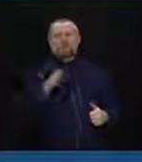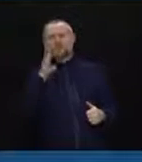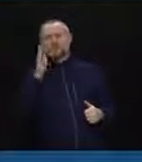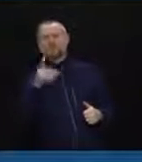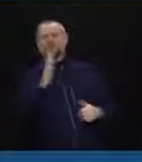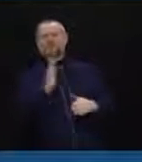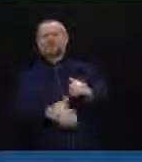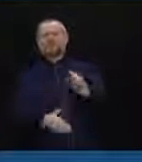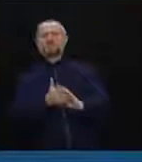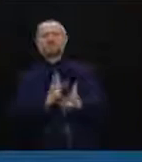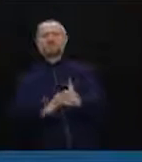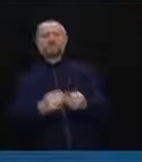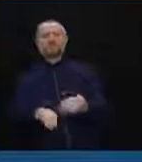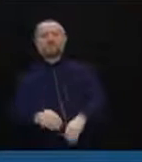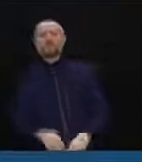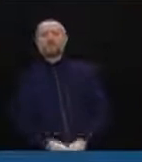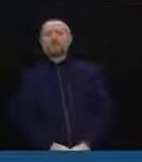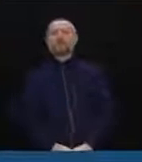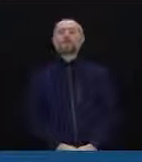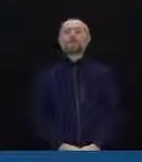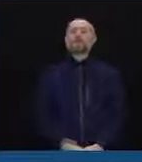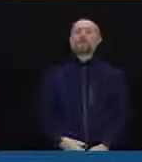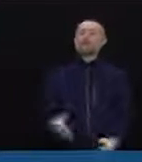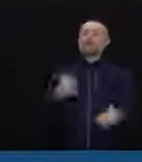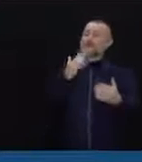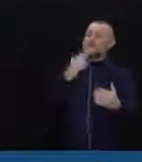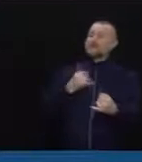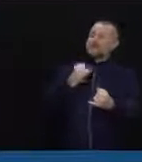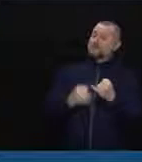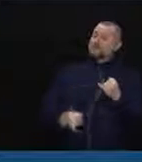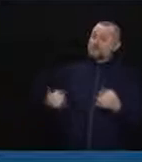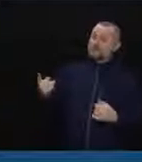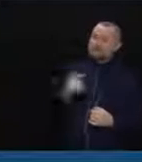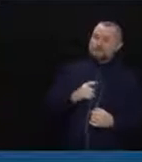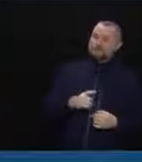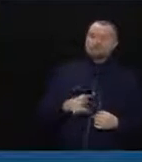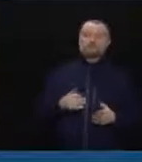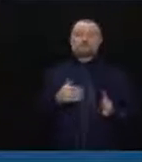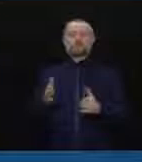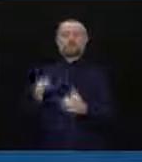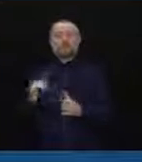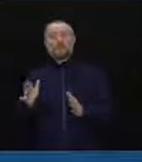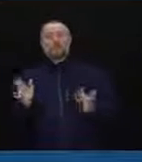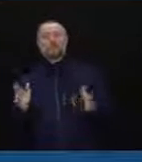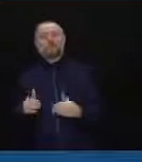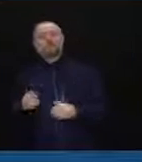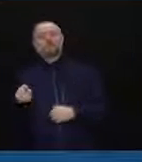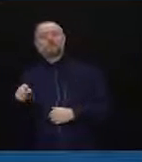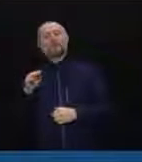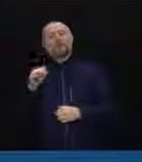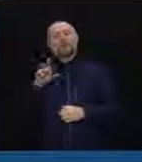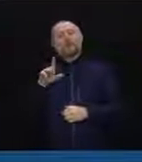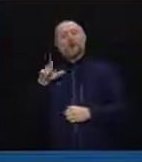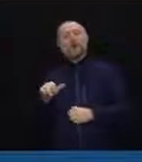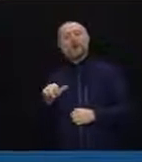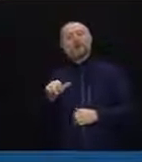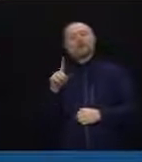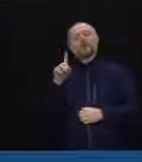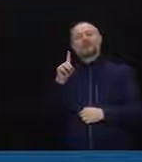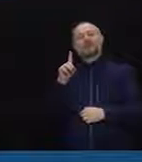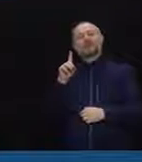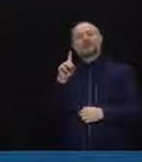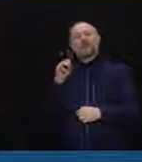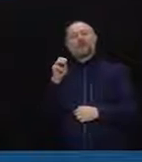Thanks very much, Governor. Your final question this afternoon, we're going back to the room, Marla Diamond. Marla, go right ahead. Didn't want to cut you off there,